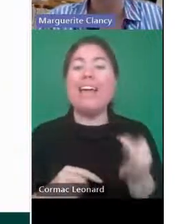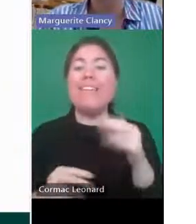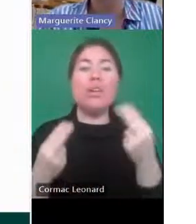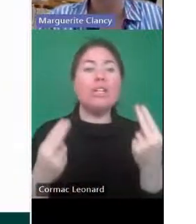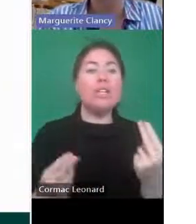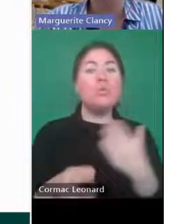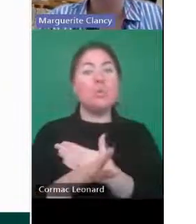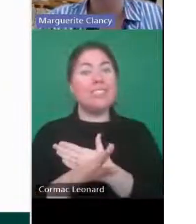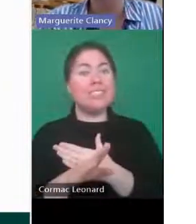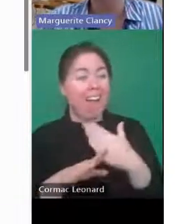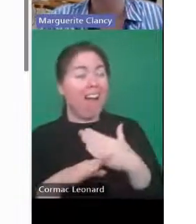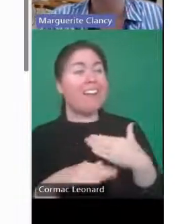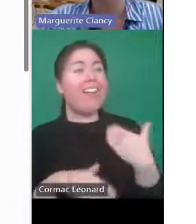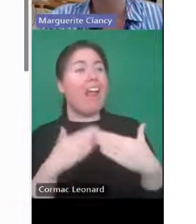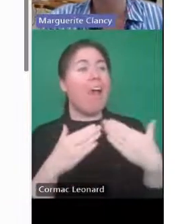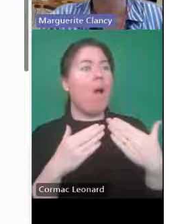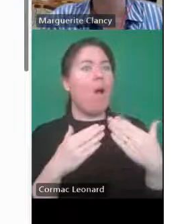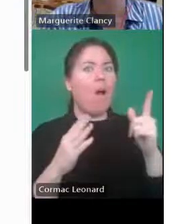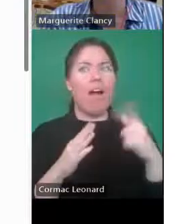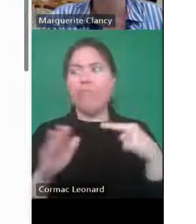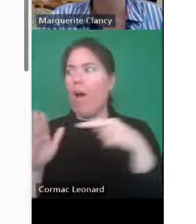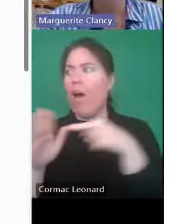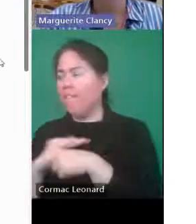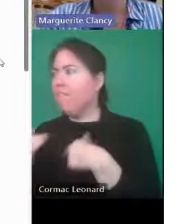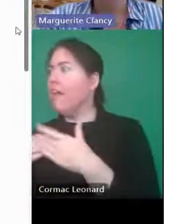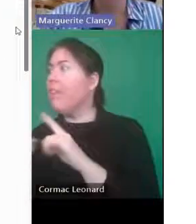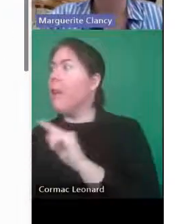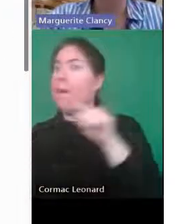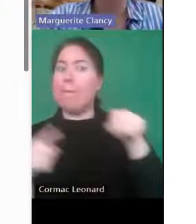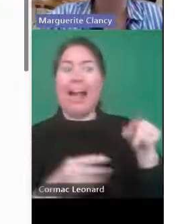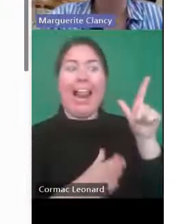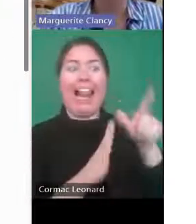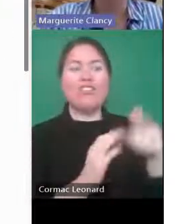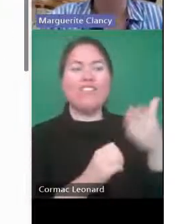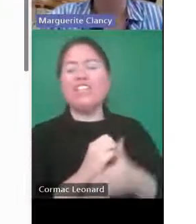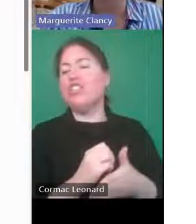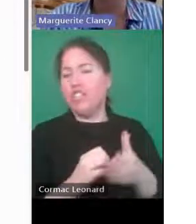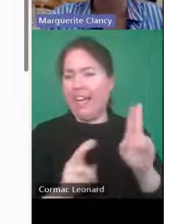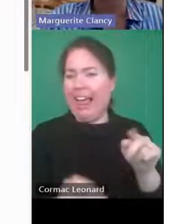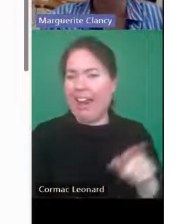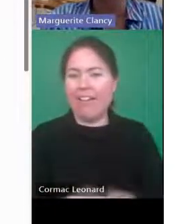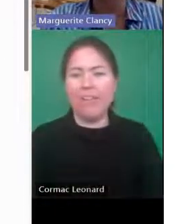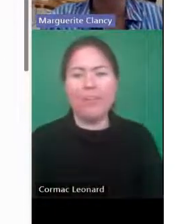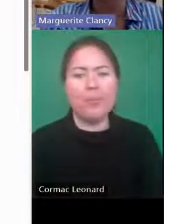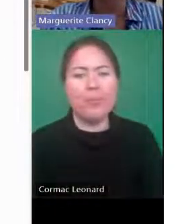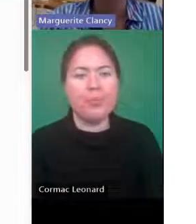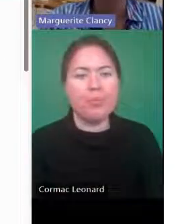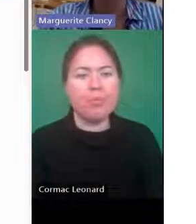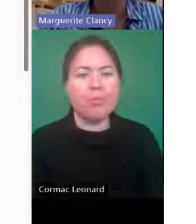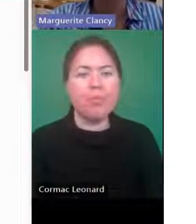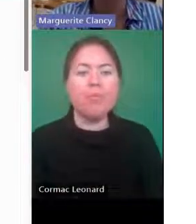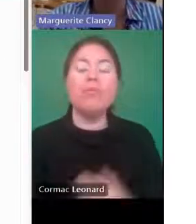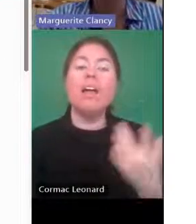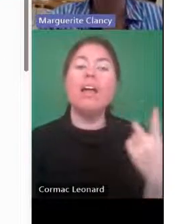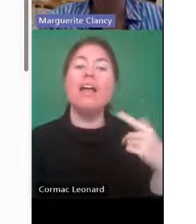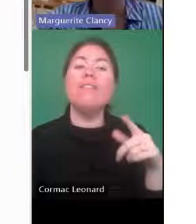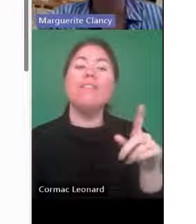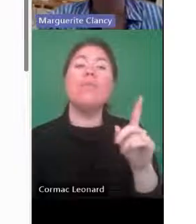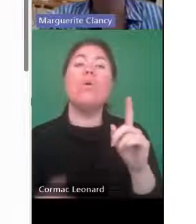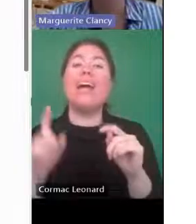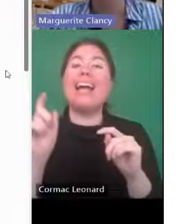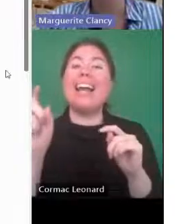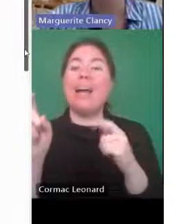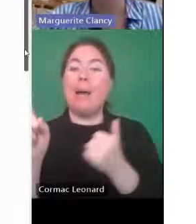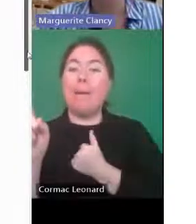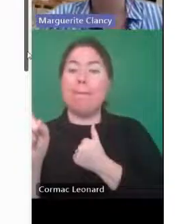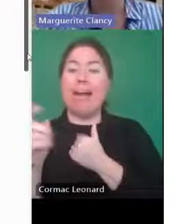come back to it at a later stage to complete it. When you go back in, when you click on the saved form, it'll bring you back in and you